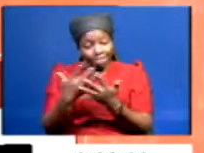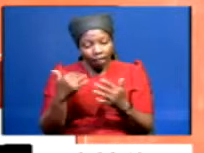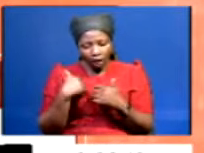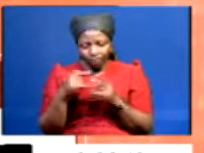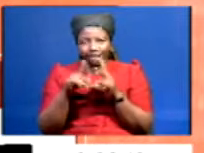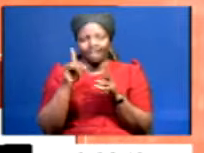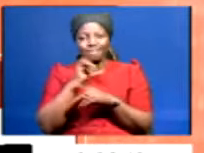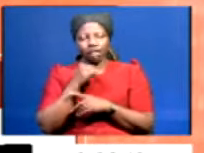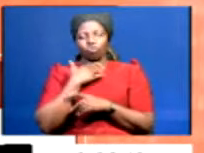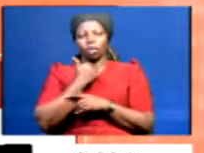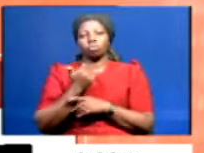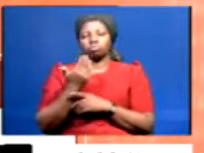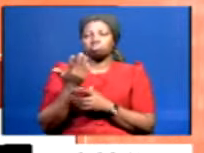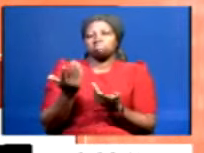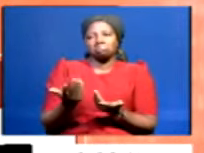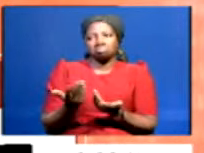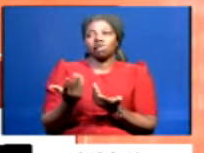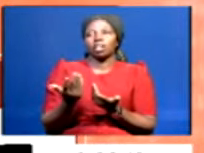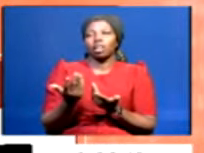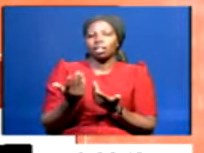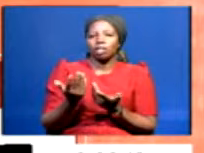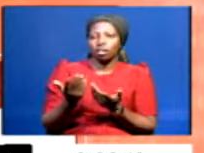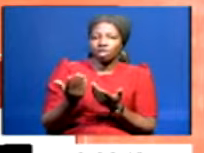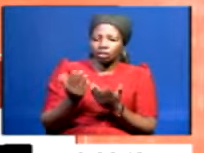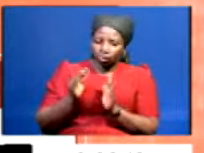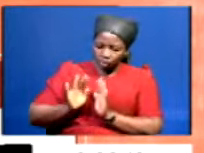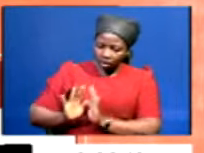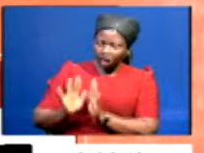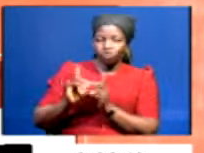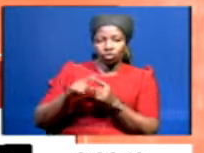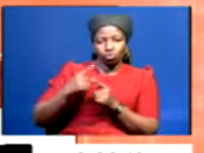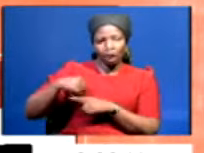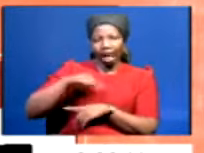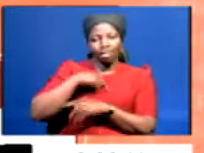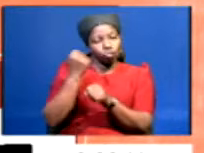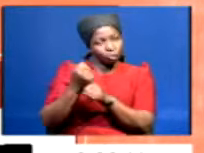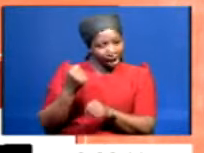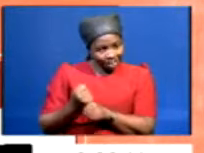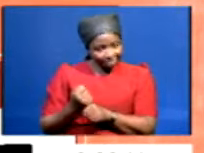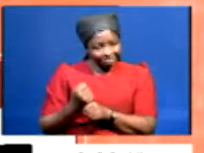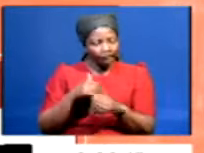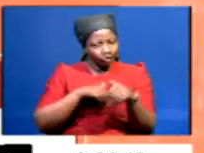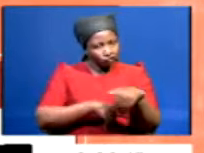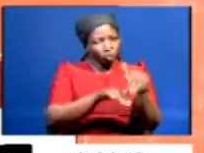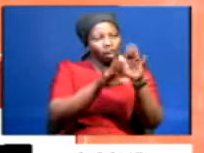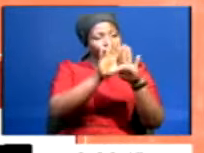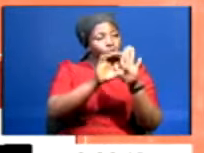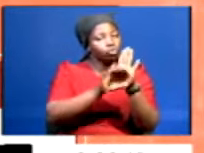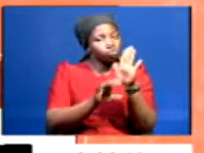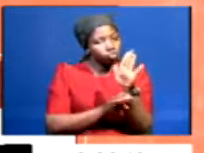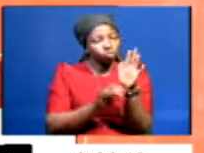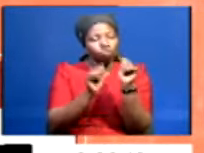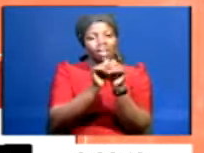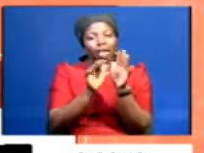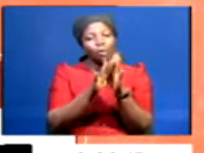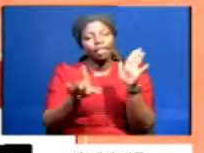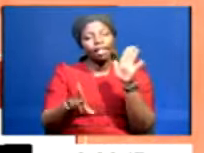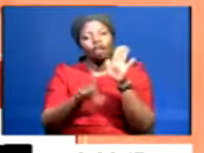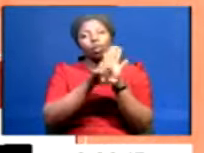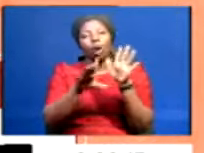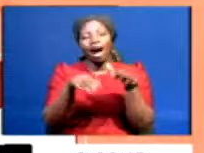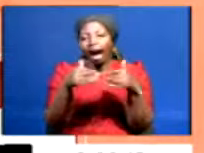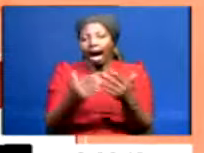nikuhakikishie, sisi tutafanya ile kazi, kuzingatia katiba yetu na sheria vile